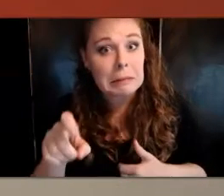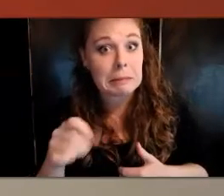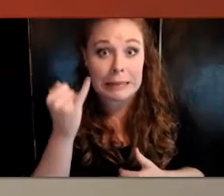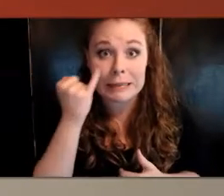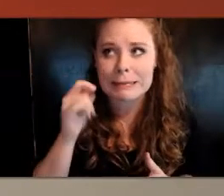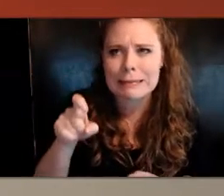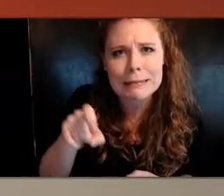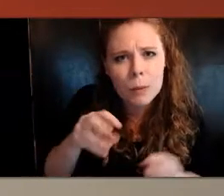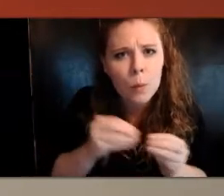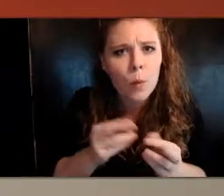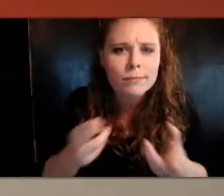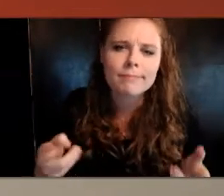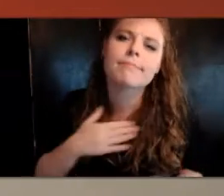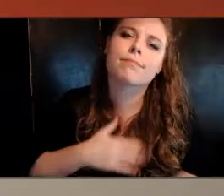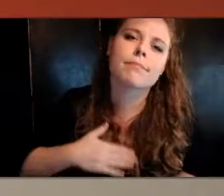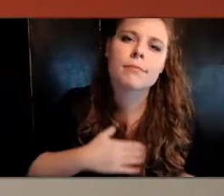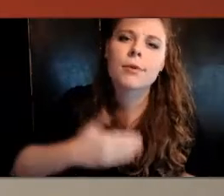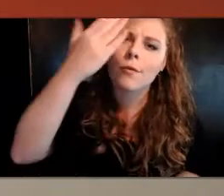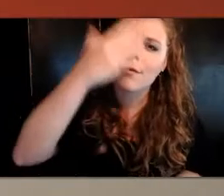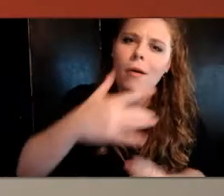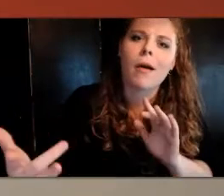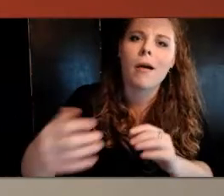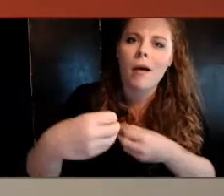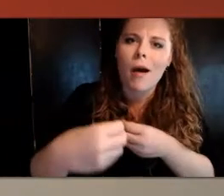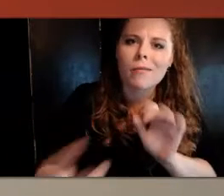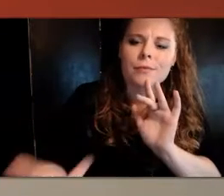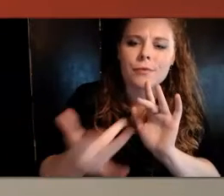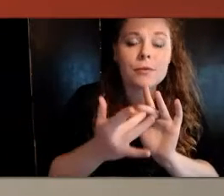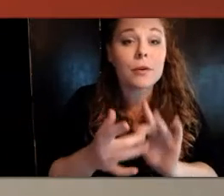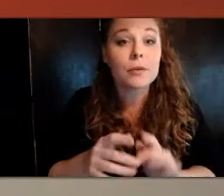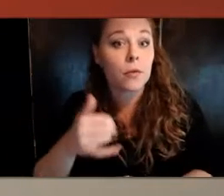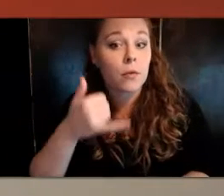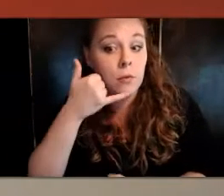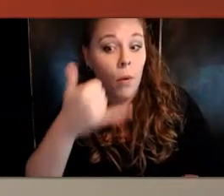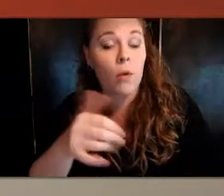start the school year, please contact our front office at